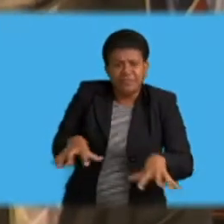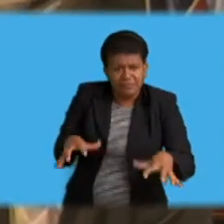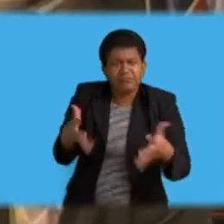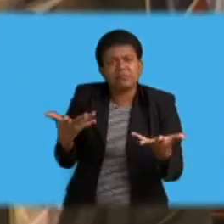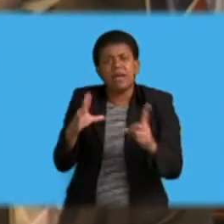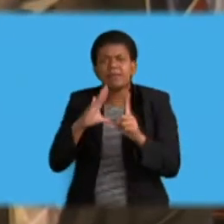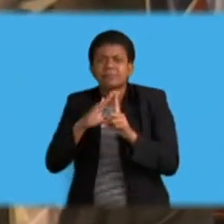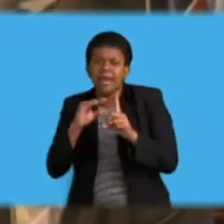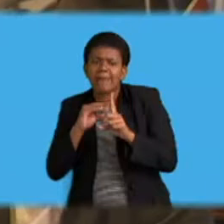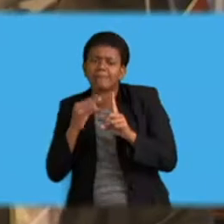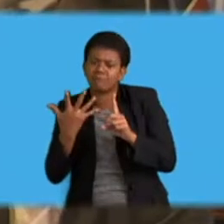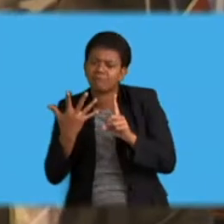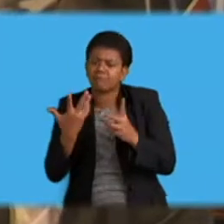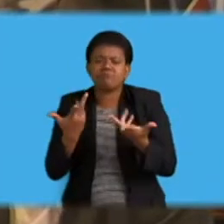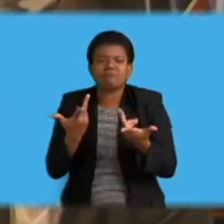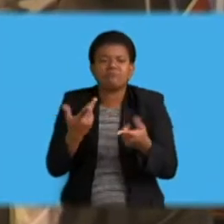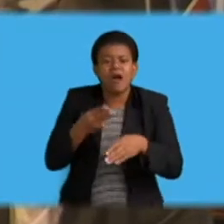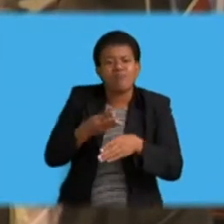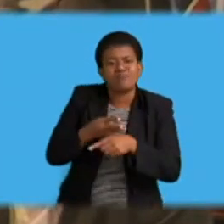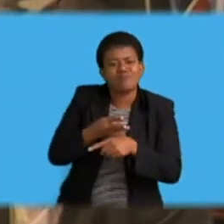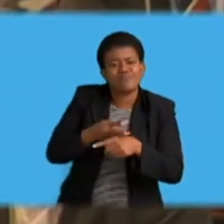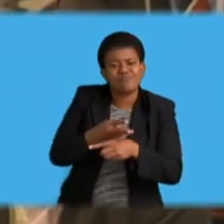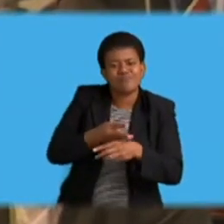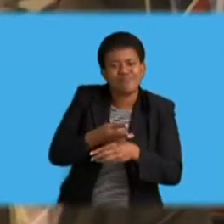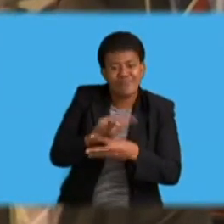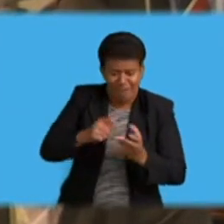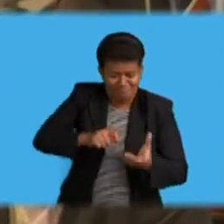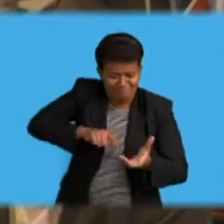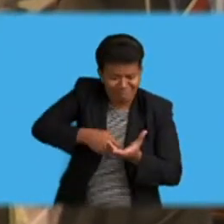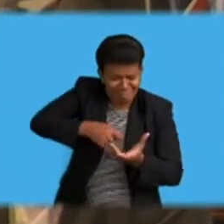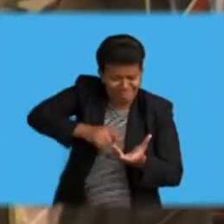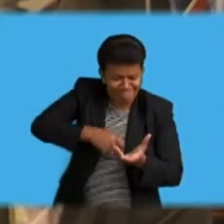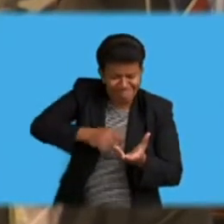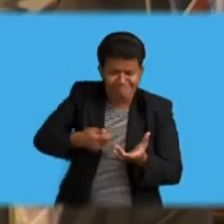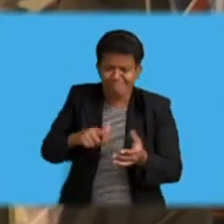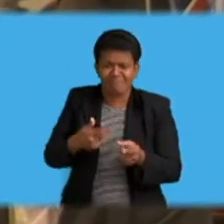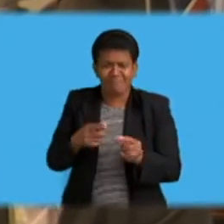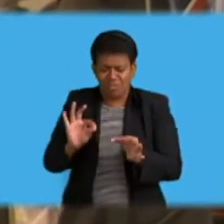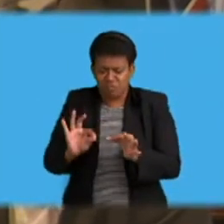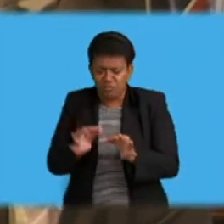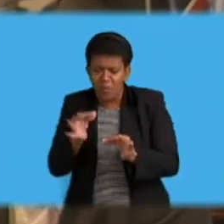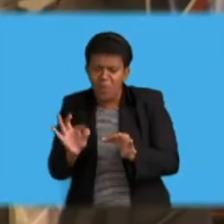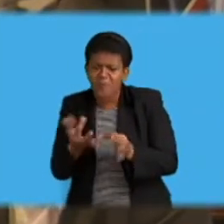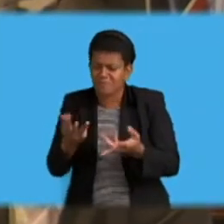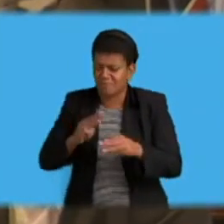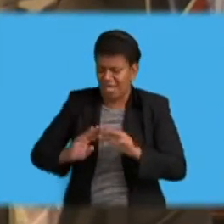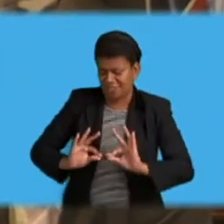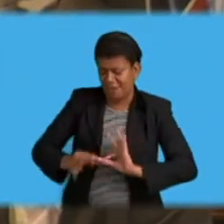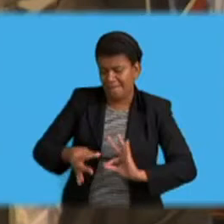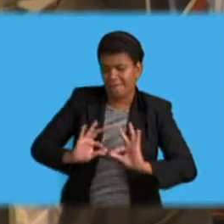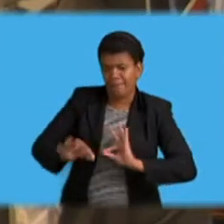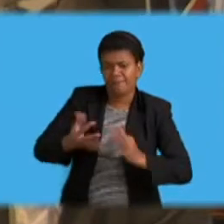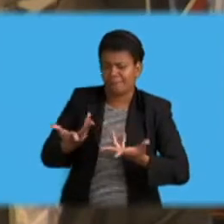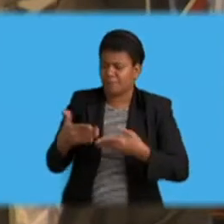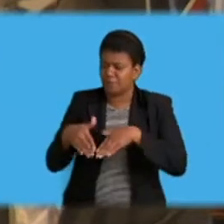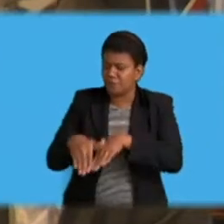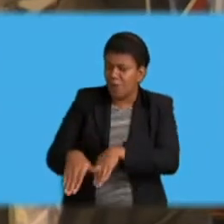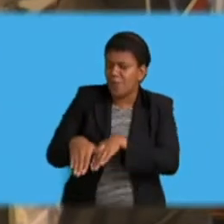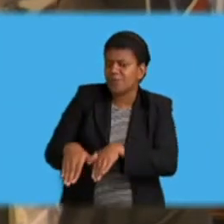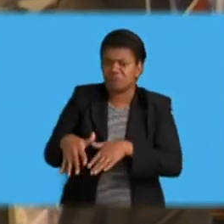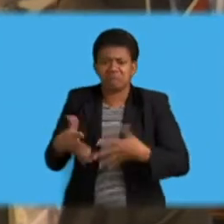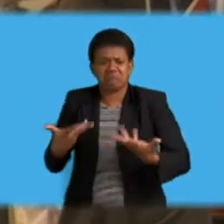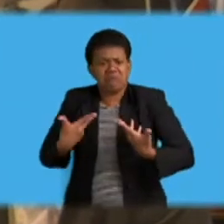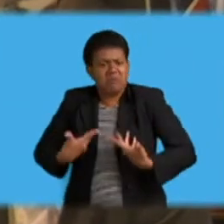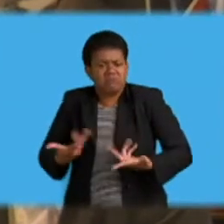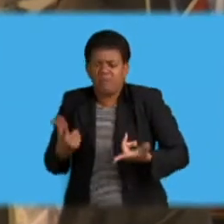carving, canoe building, weaving, sewing are activities that some place in Fiji and its schools, which can be adopted and strengthened